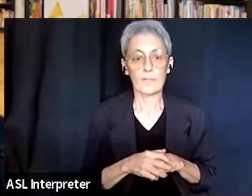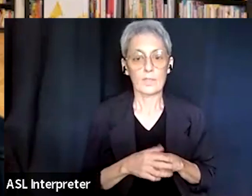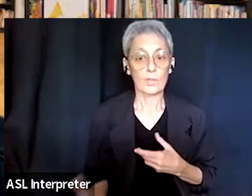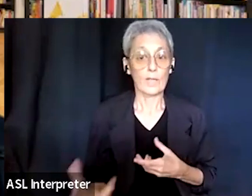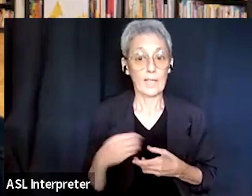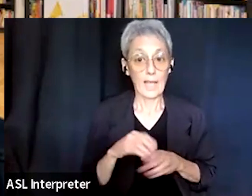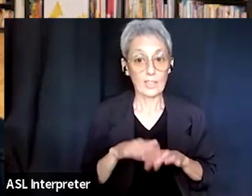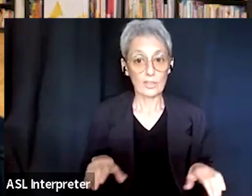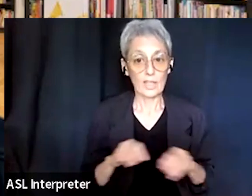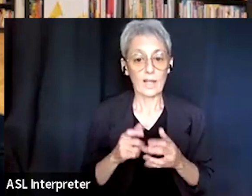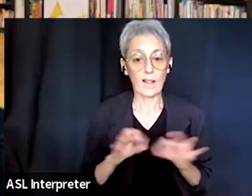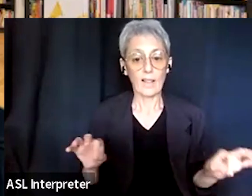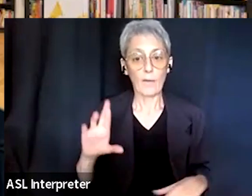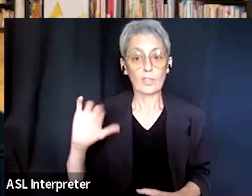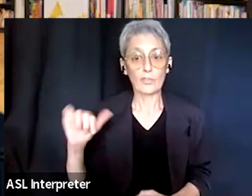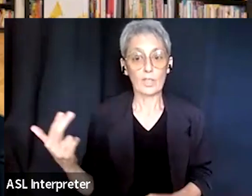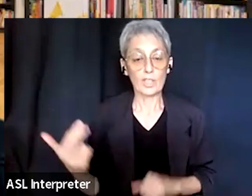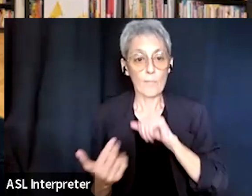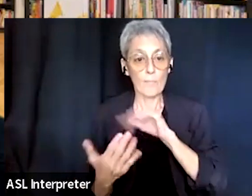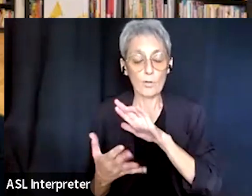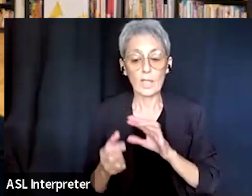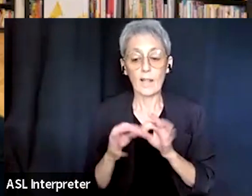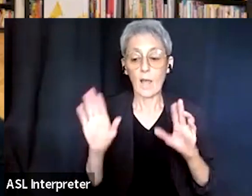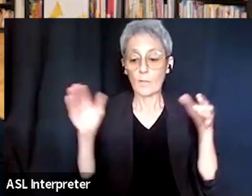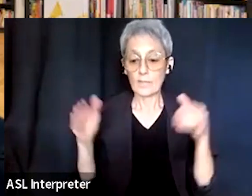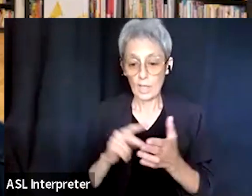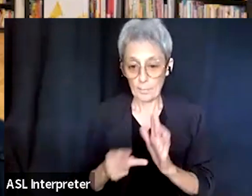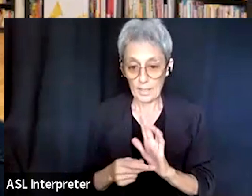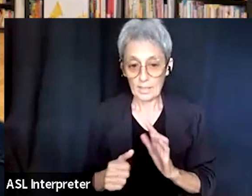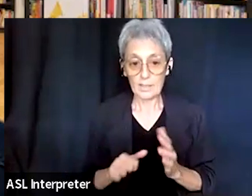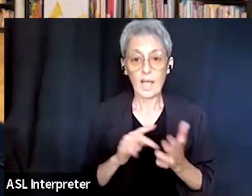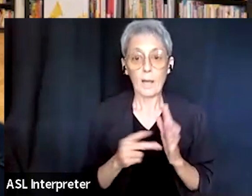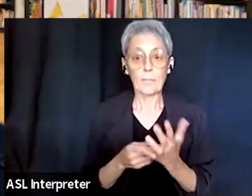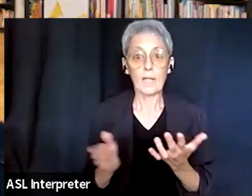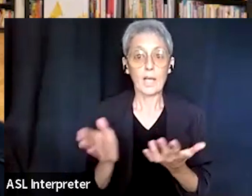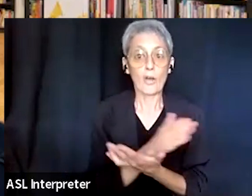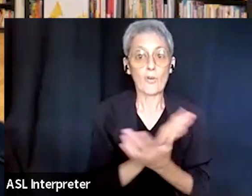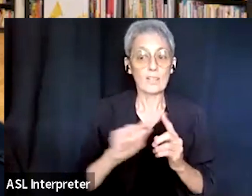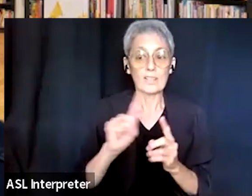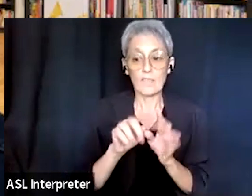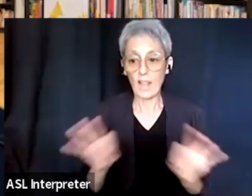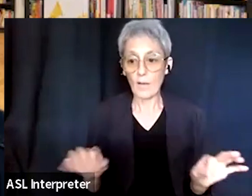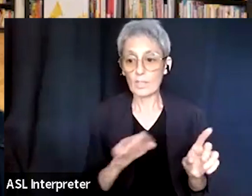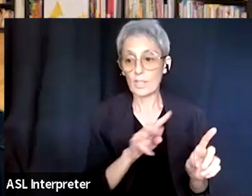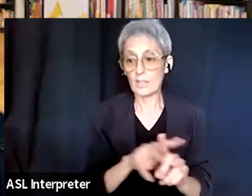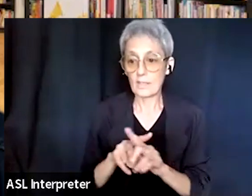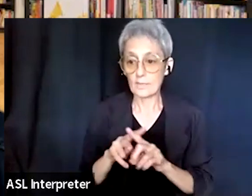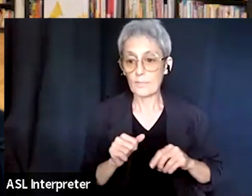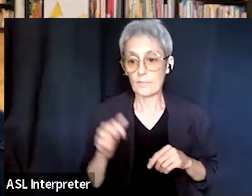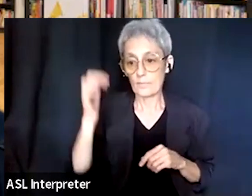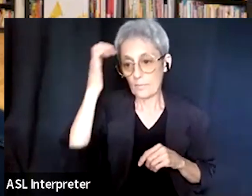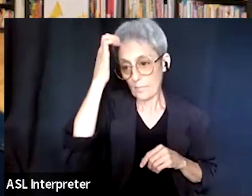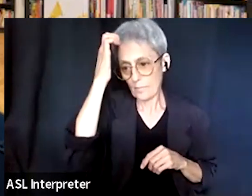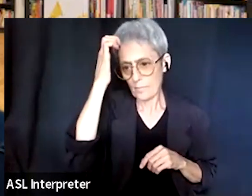language-rich approach where language is centered on meaning and meanings across languages is really important for all children. I think the